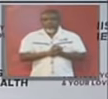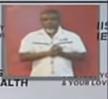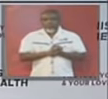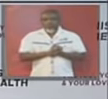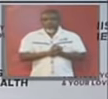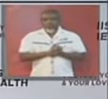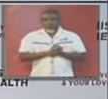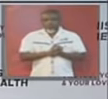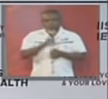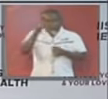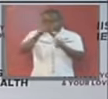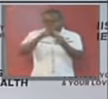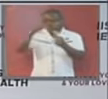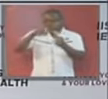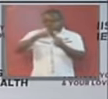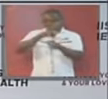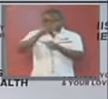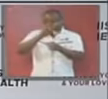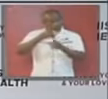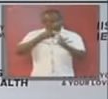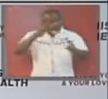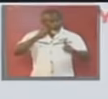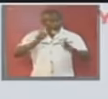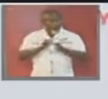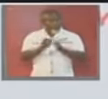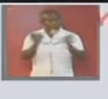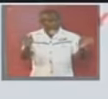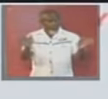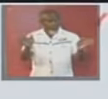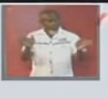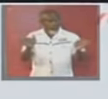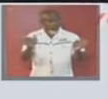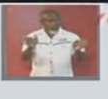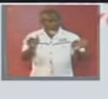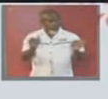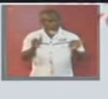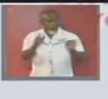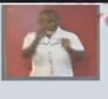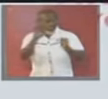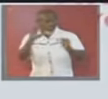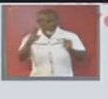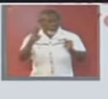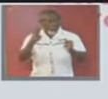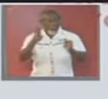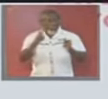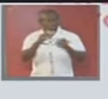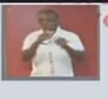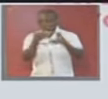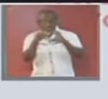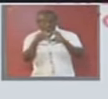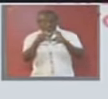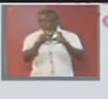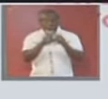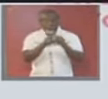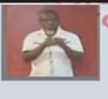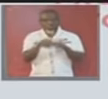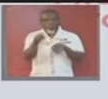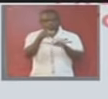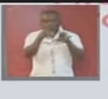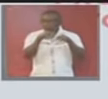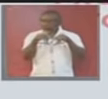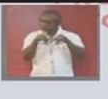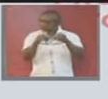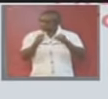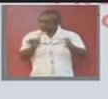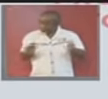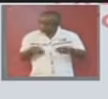we receive from the public via social media, via calls, via emails, and so you can continue to send your